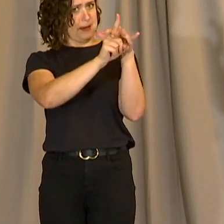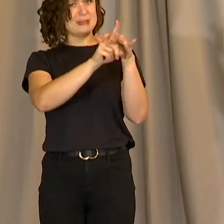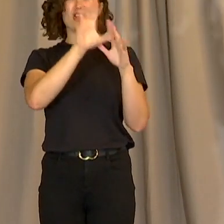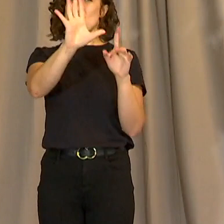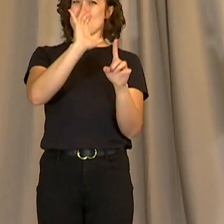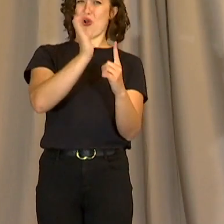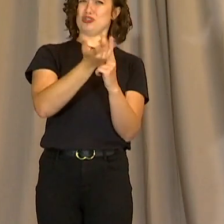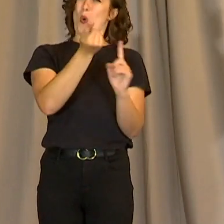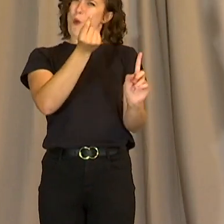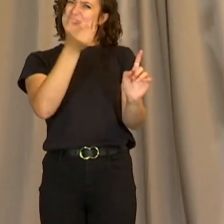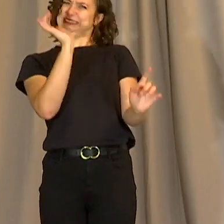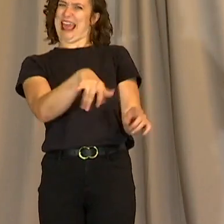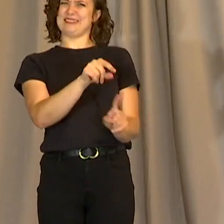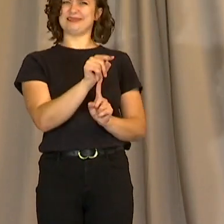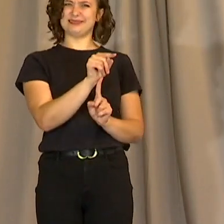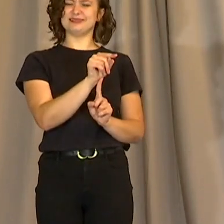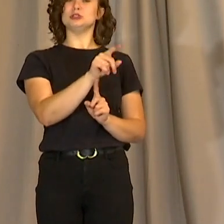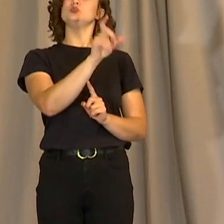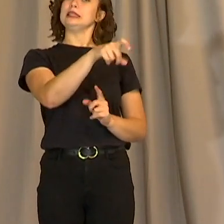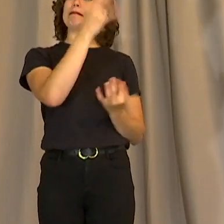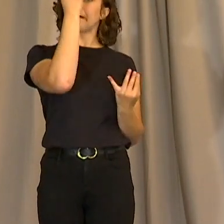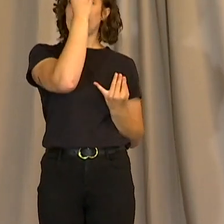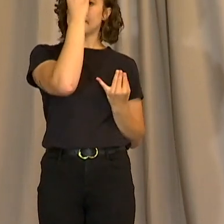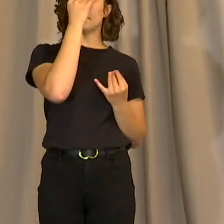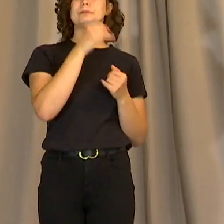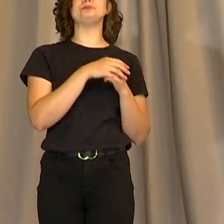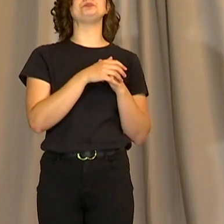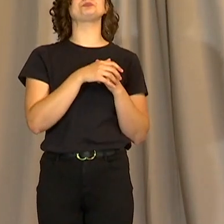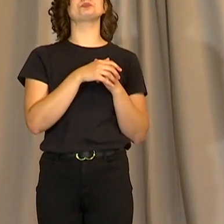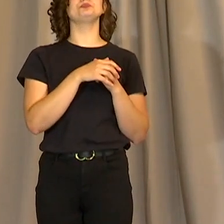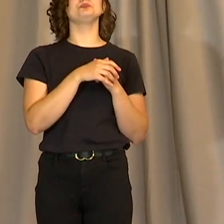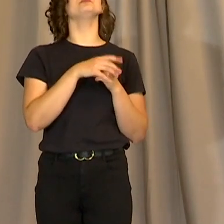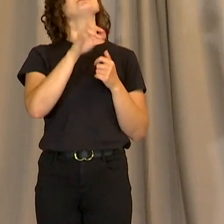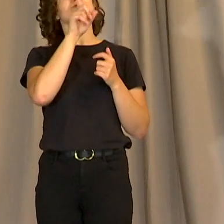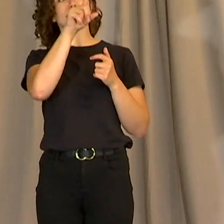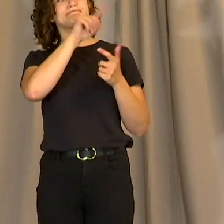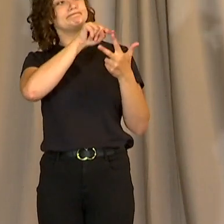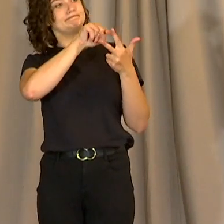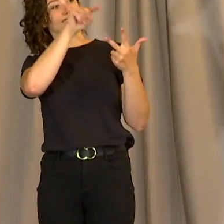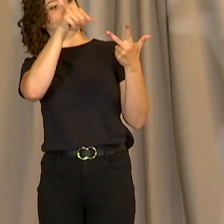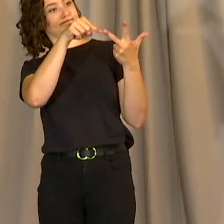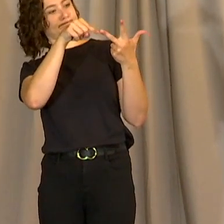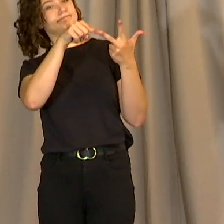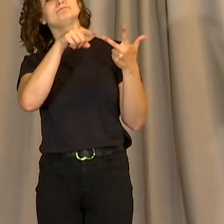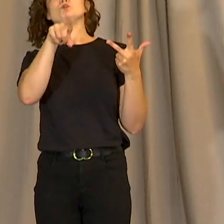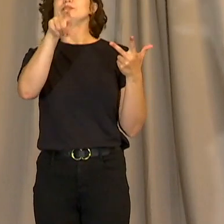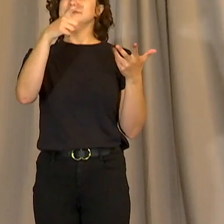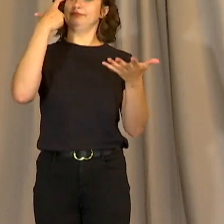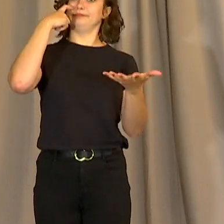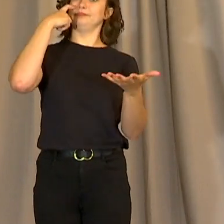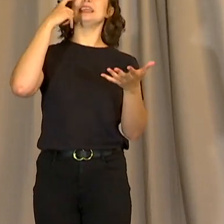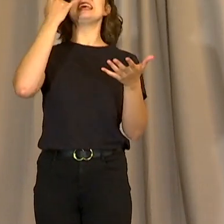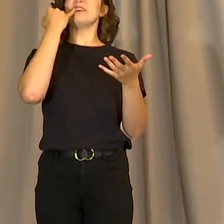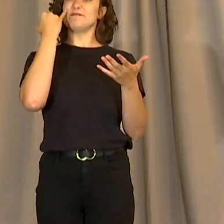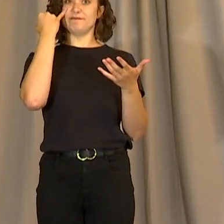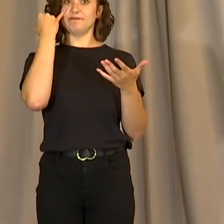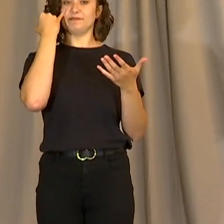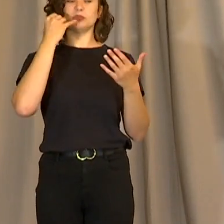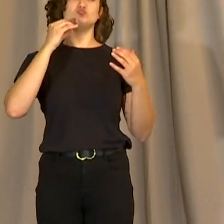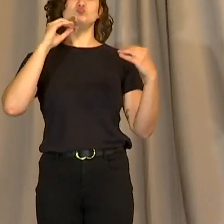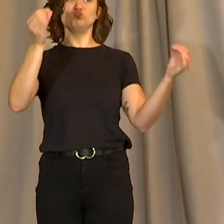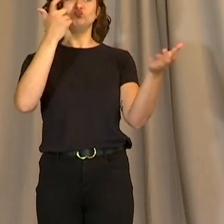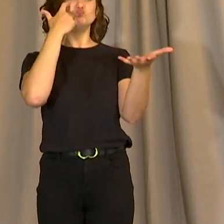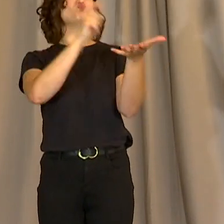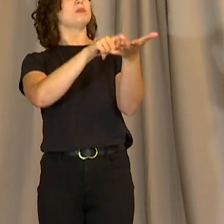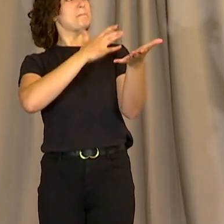if you don't, you should then, and I think this is the third approach, recognize that you'll continue to do harm, right?